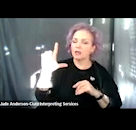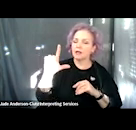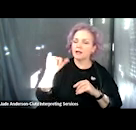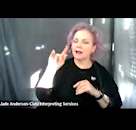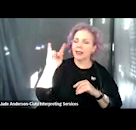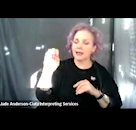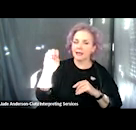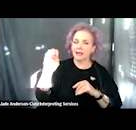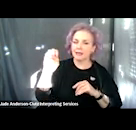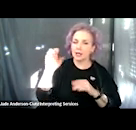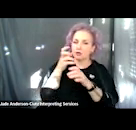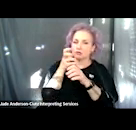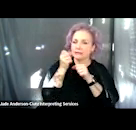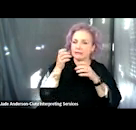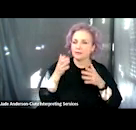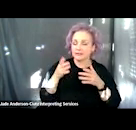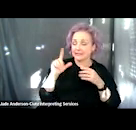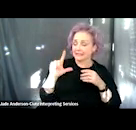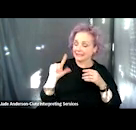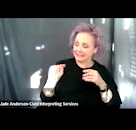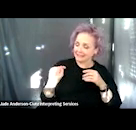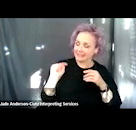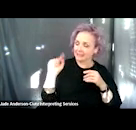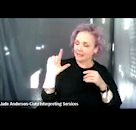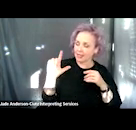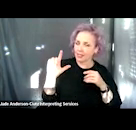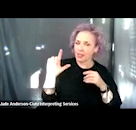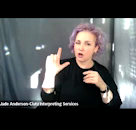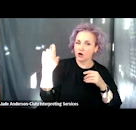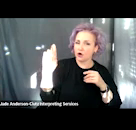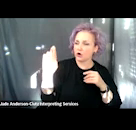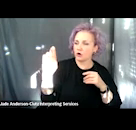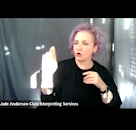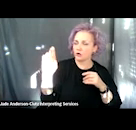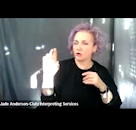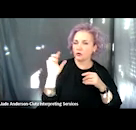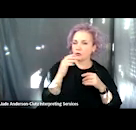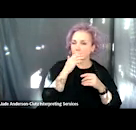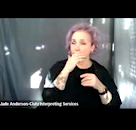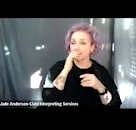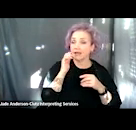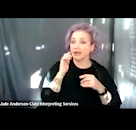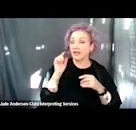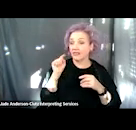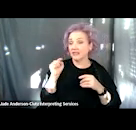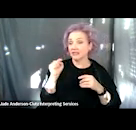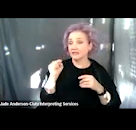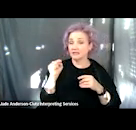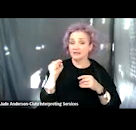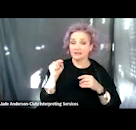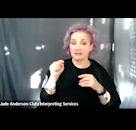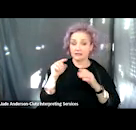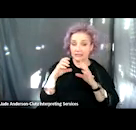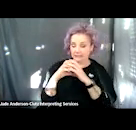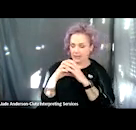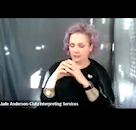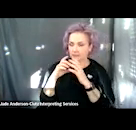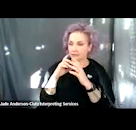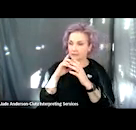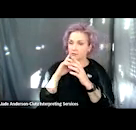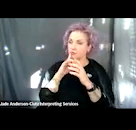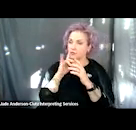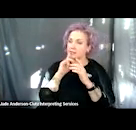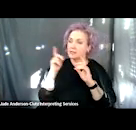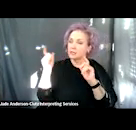receptors have evolved throughout evolution to detect things